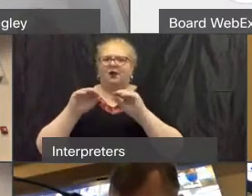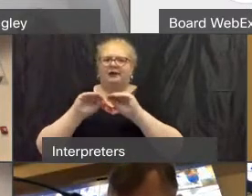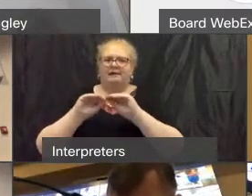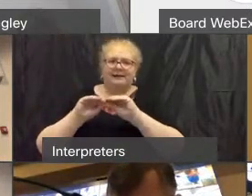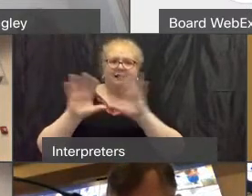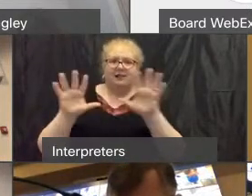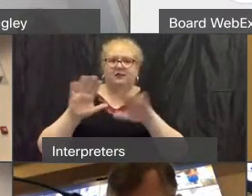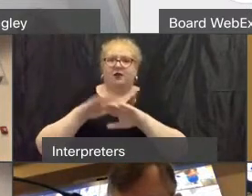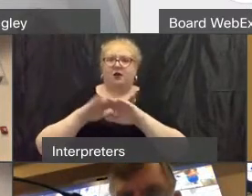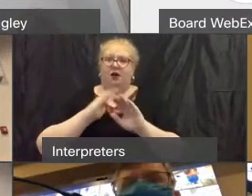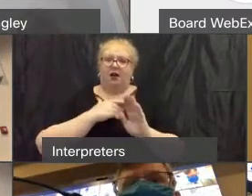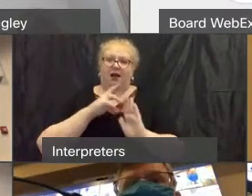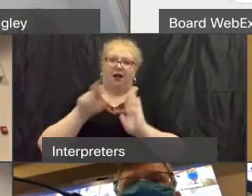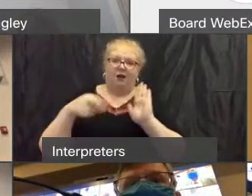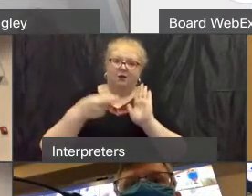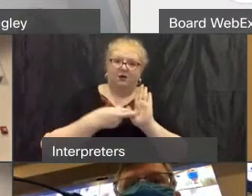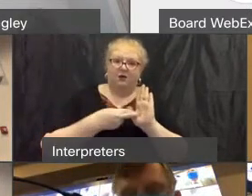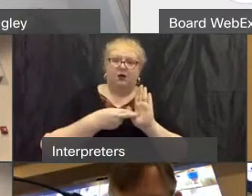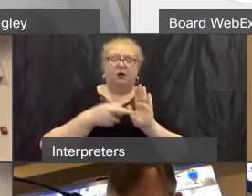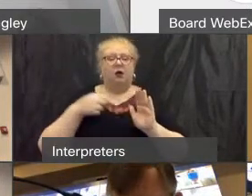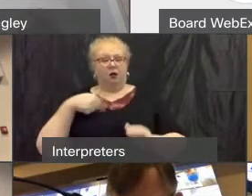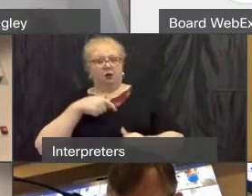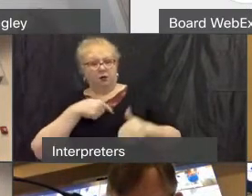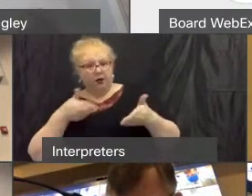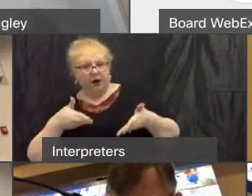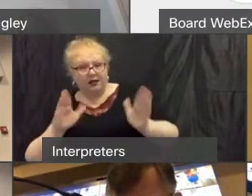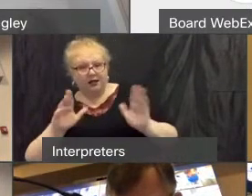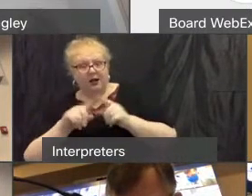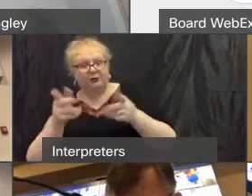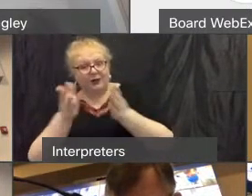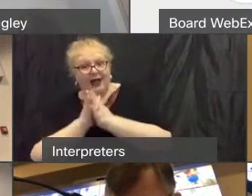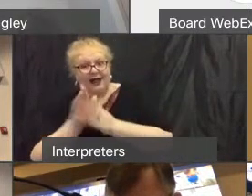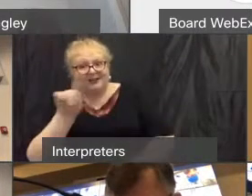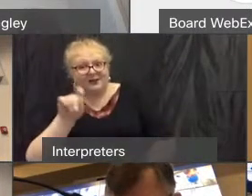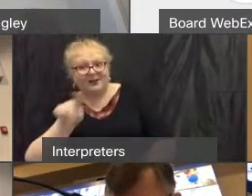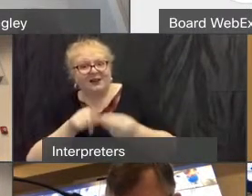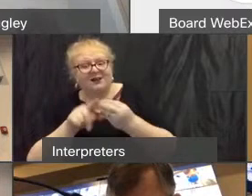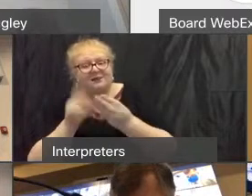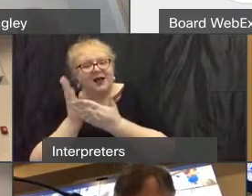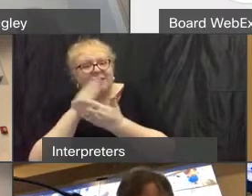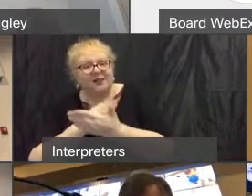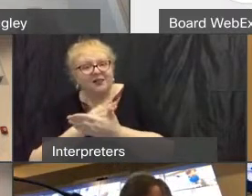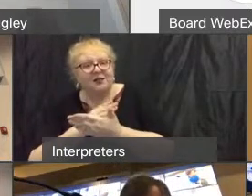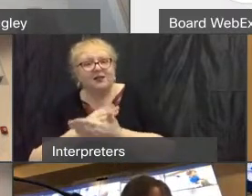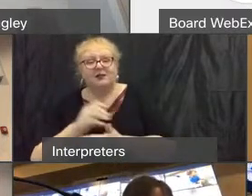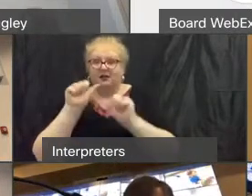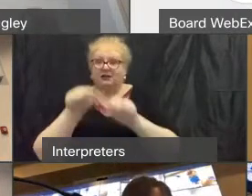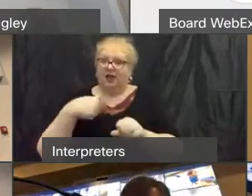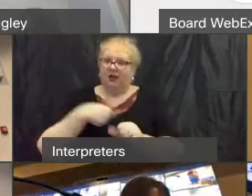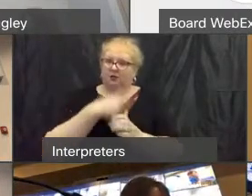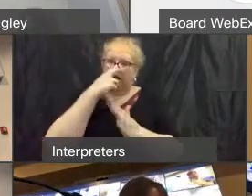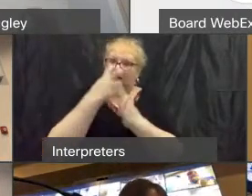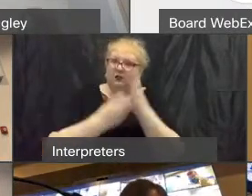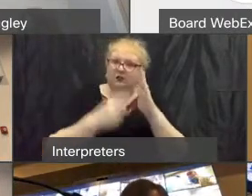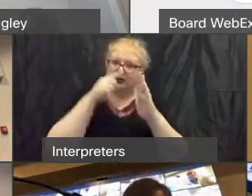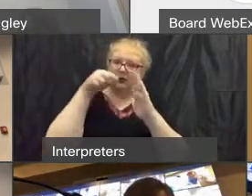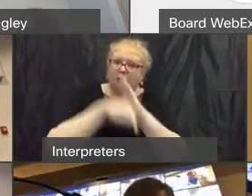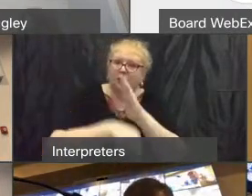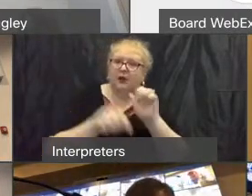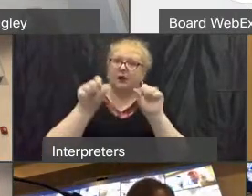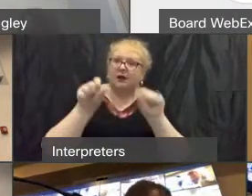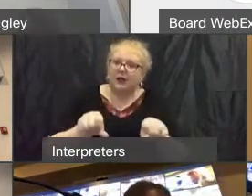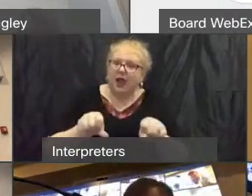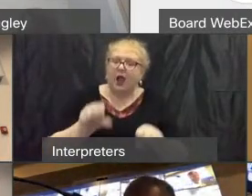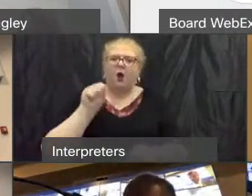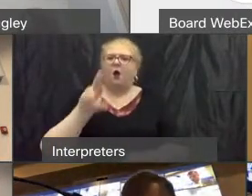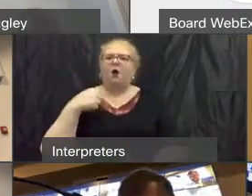If we are not to ask questions about the budget or to take a deep dive into anything, if we're just to come here and rubber